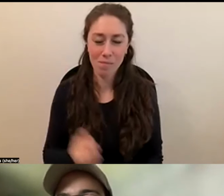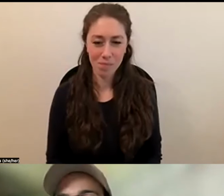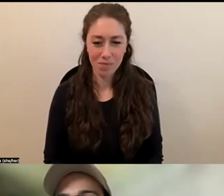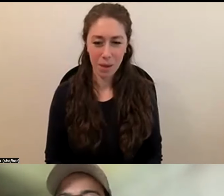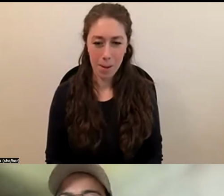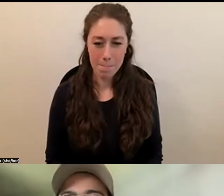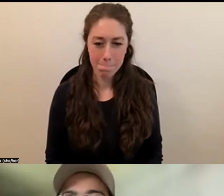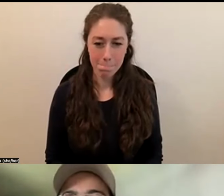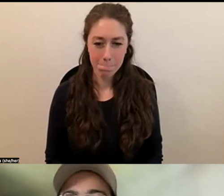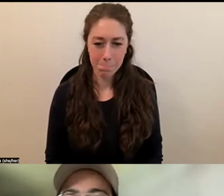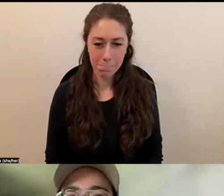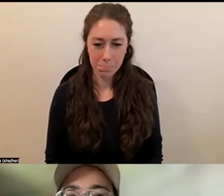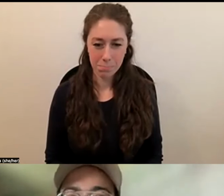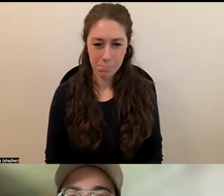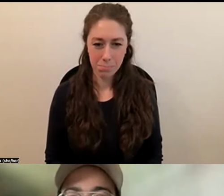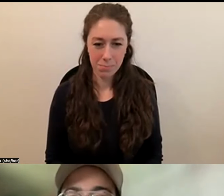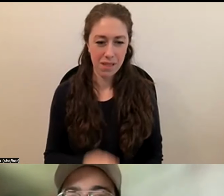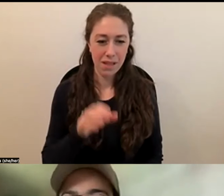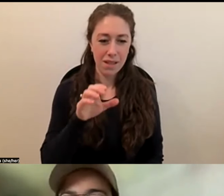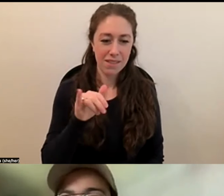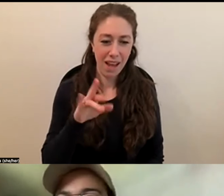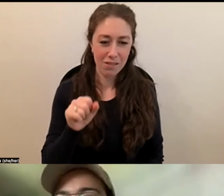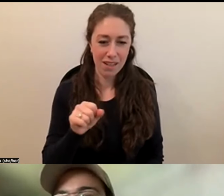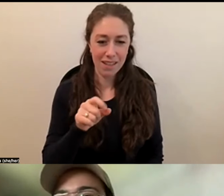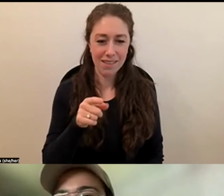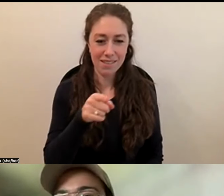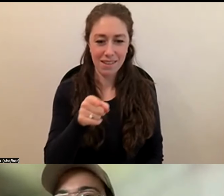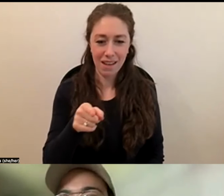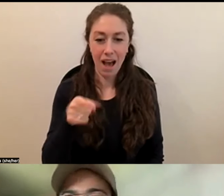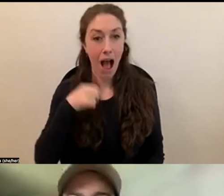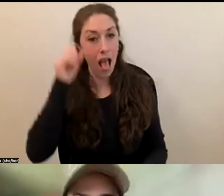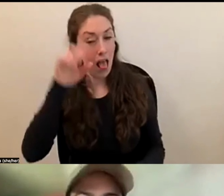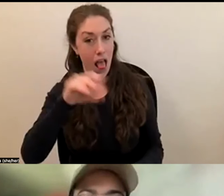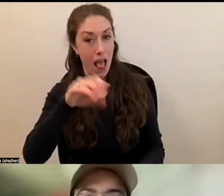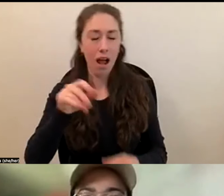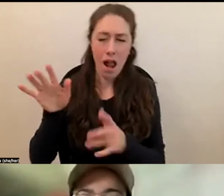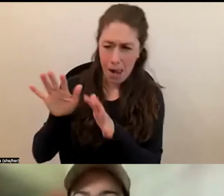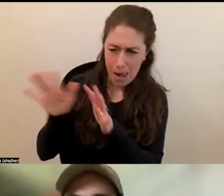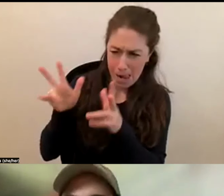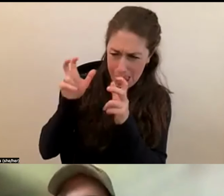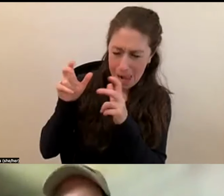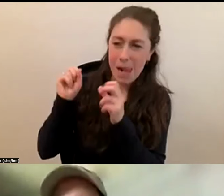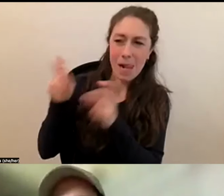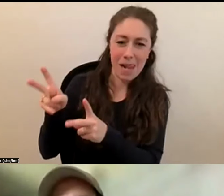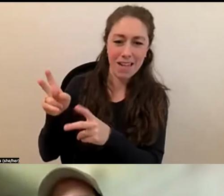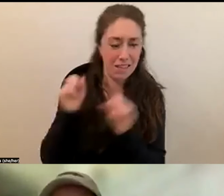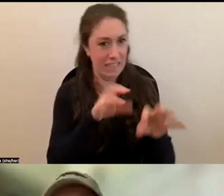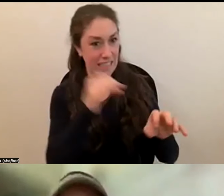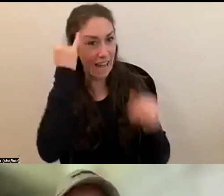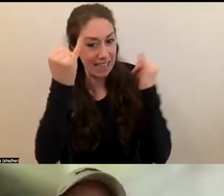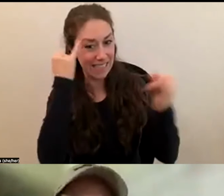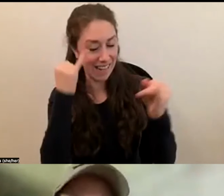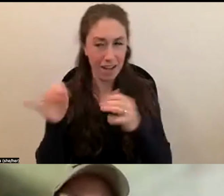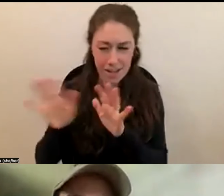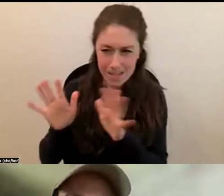he's taking my mind and kind of putting things in perspective, where I'm just loaded with ideas and things, and